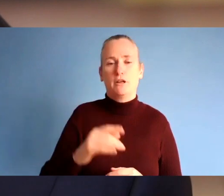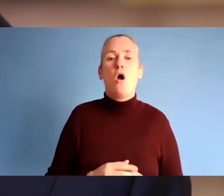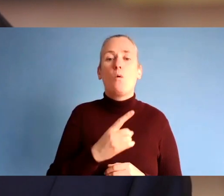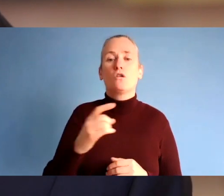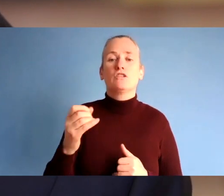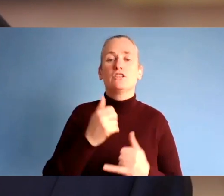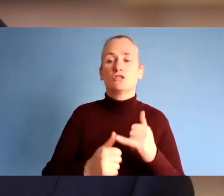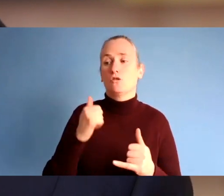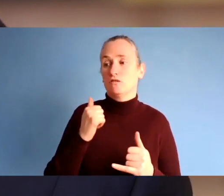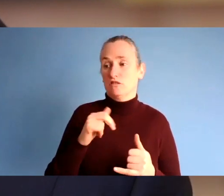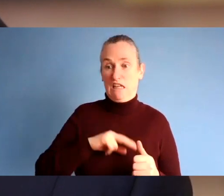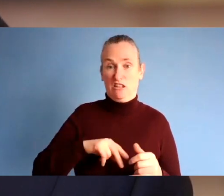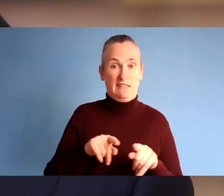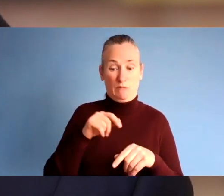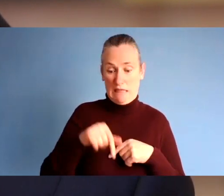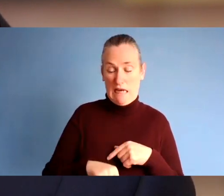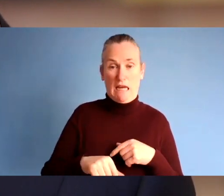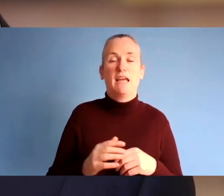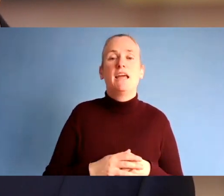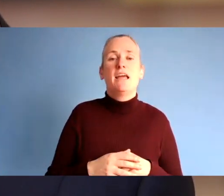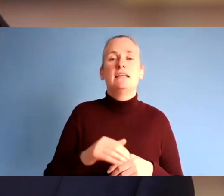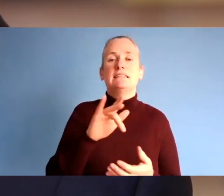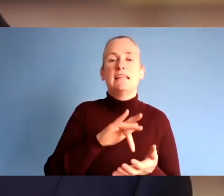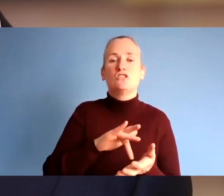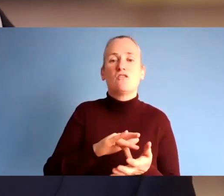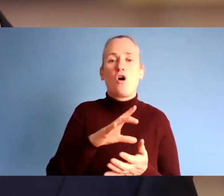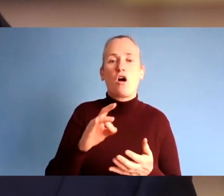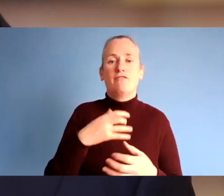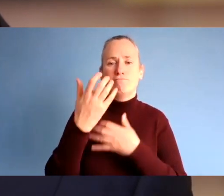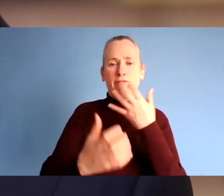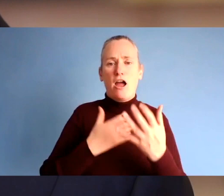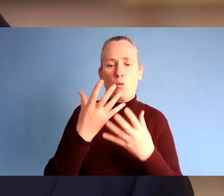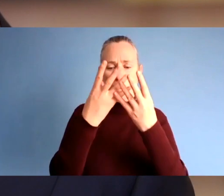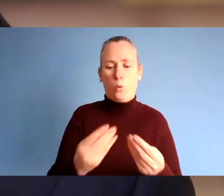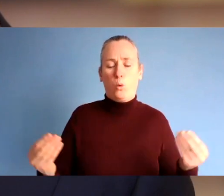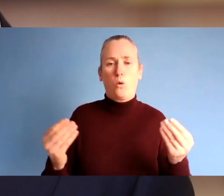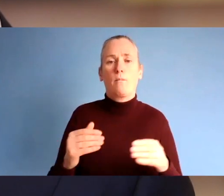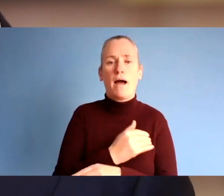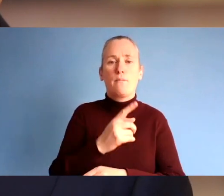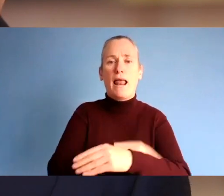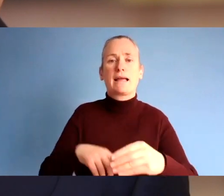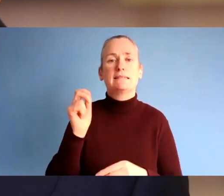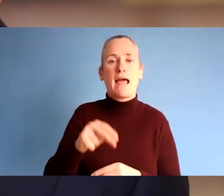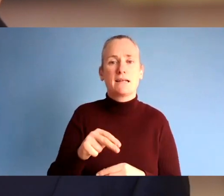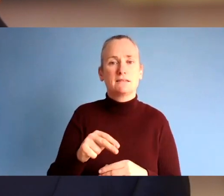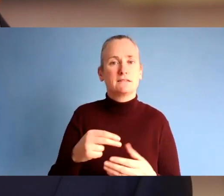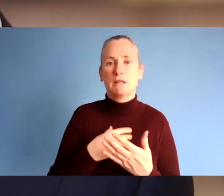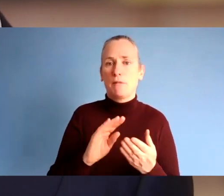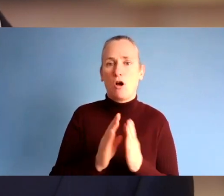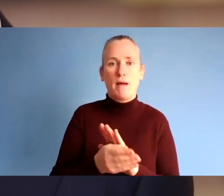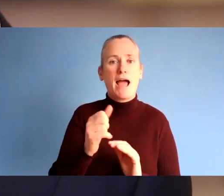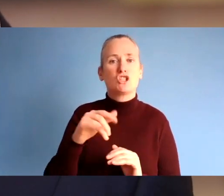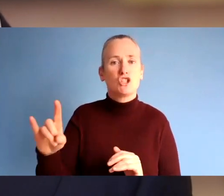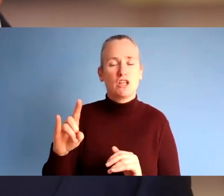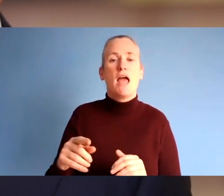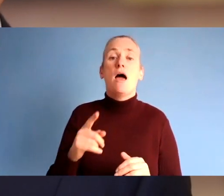ago, almost to the day, the city centre of Cork was burned to the ground by the Black and Tans and reduced to ash. And